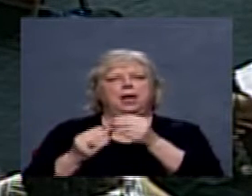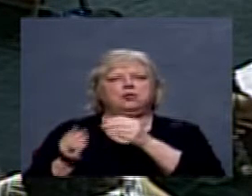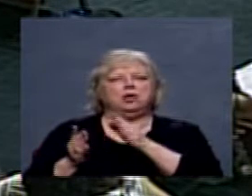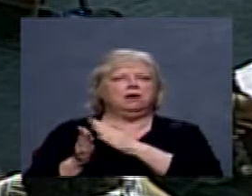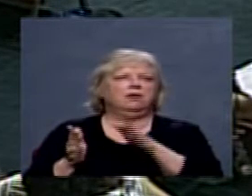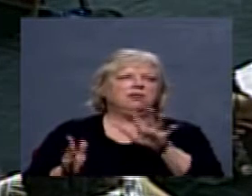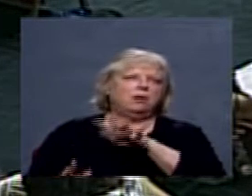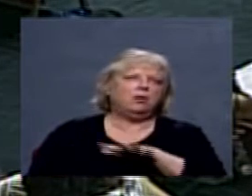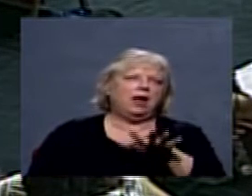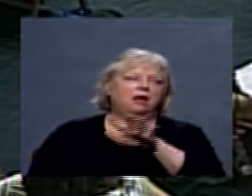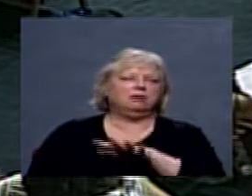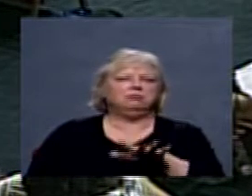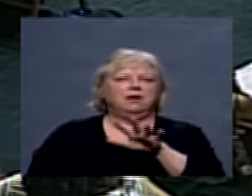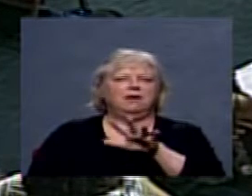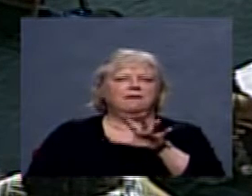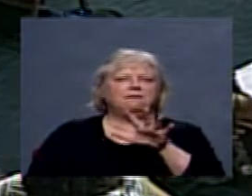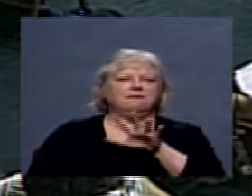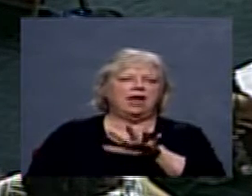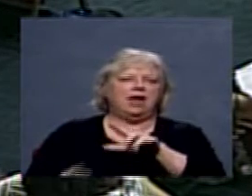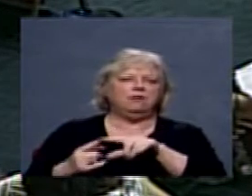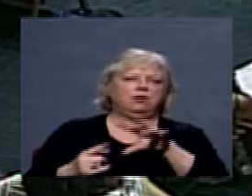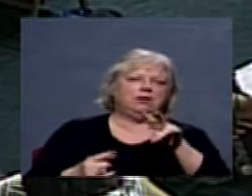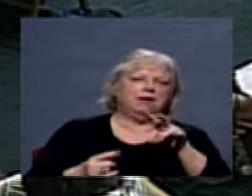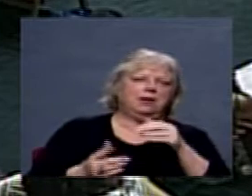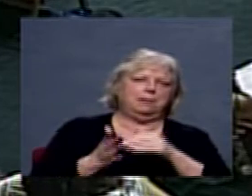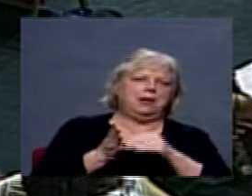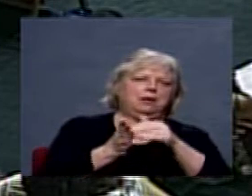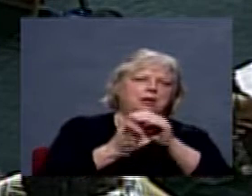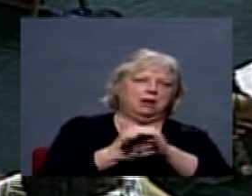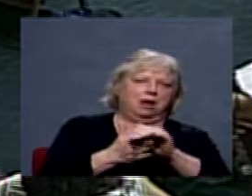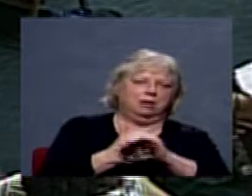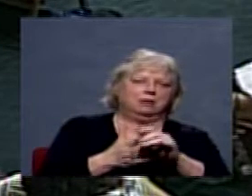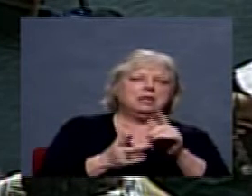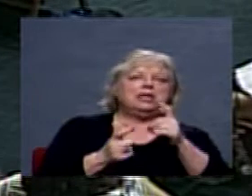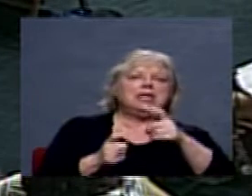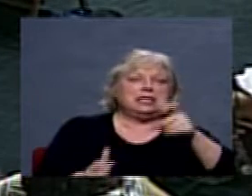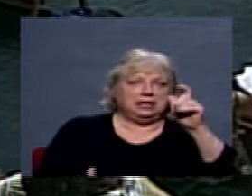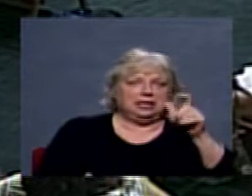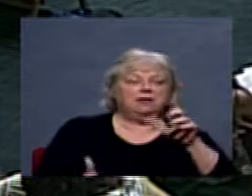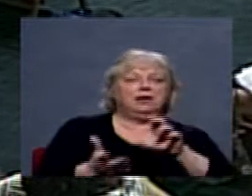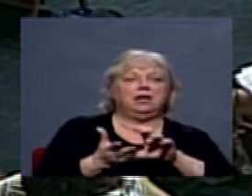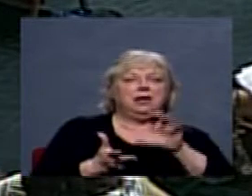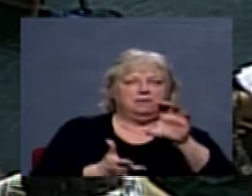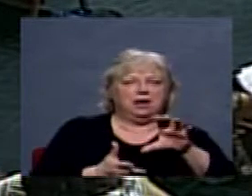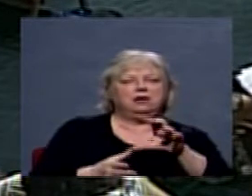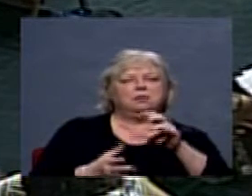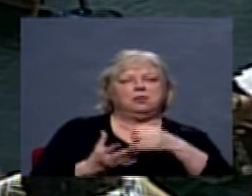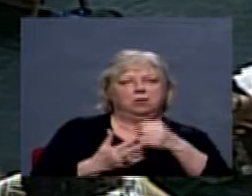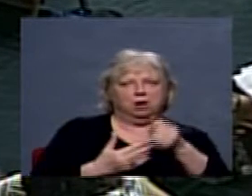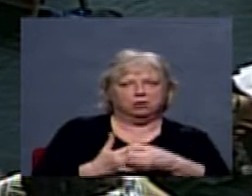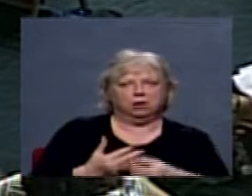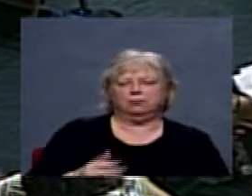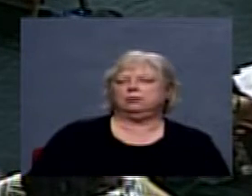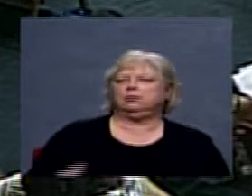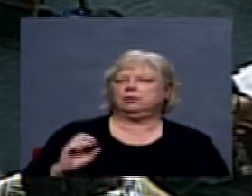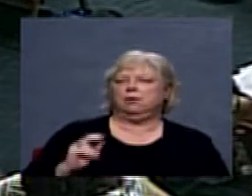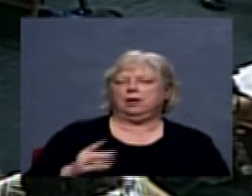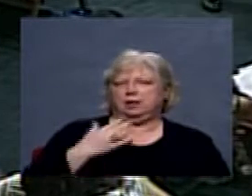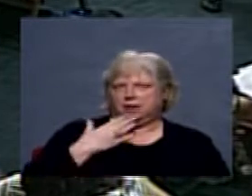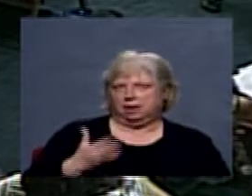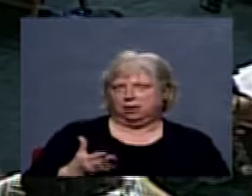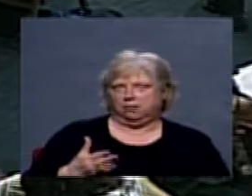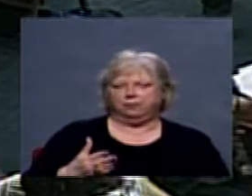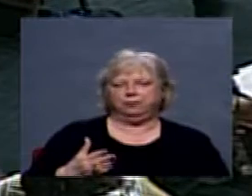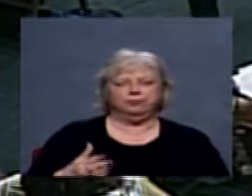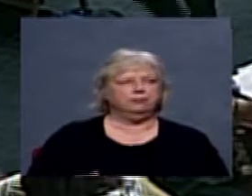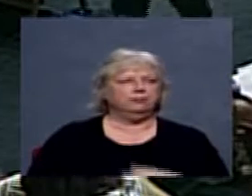project of somewhere in the vicinity of $5 to $7 million. It's a significant project. Okay. Thank you.